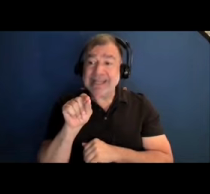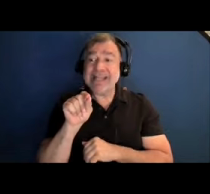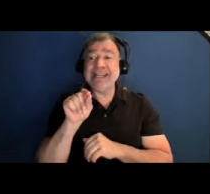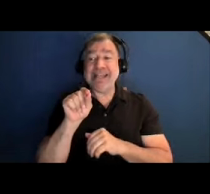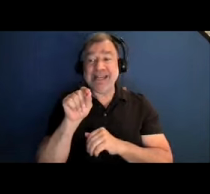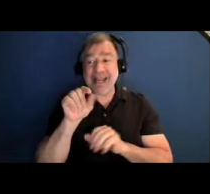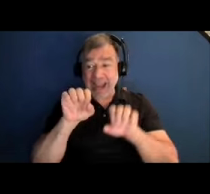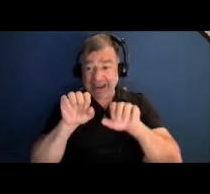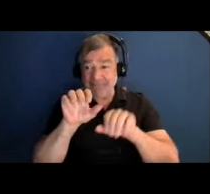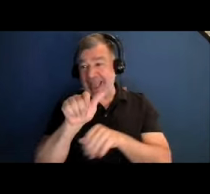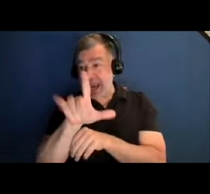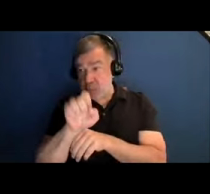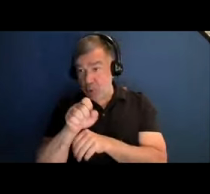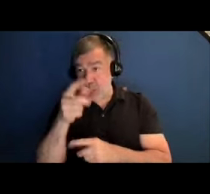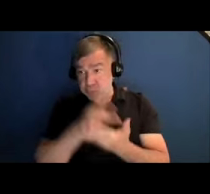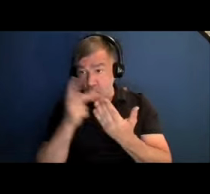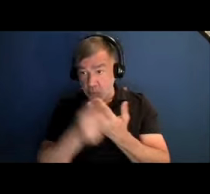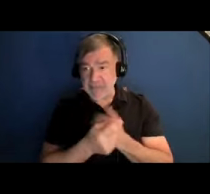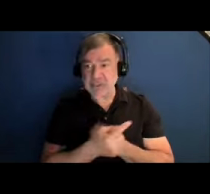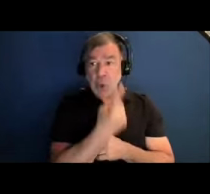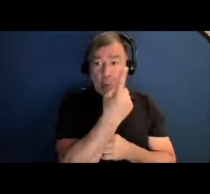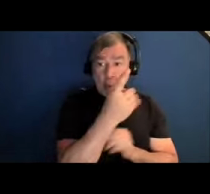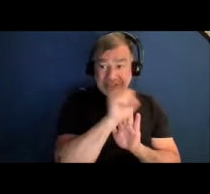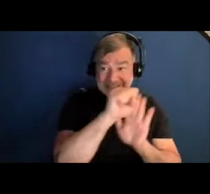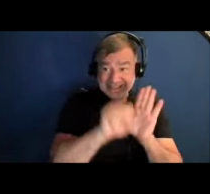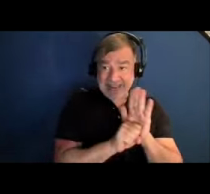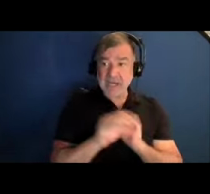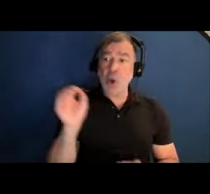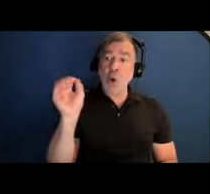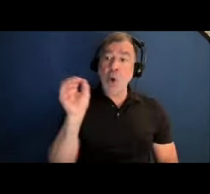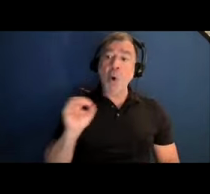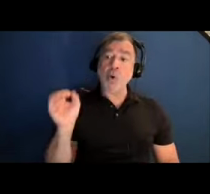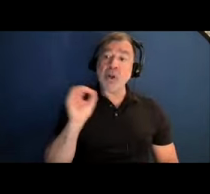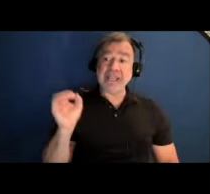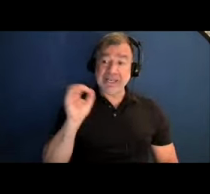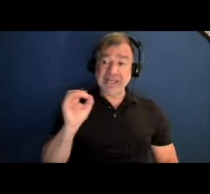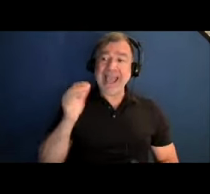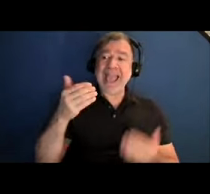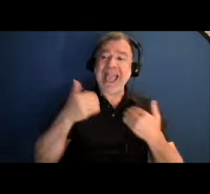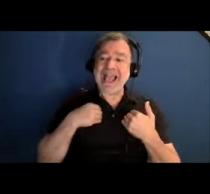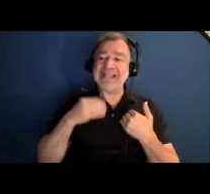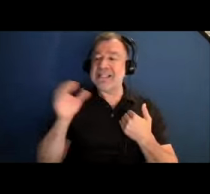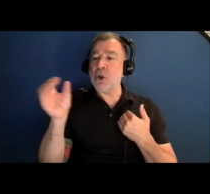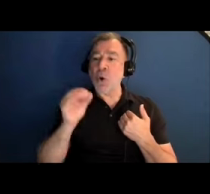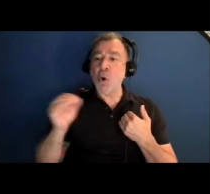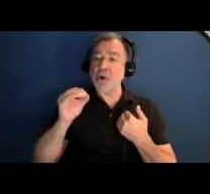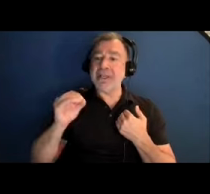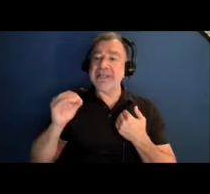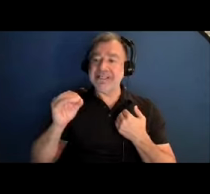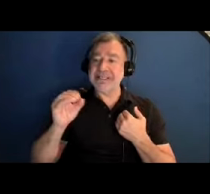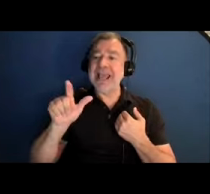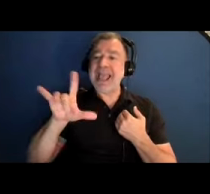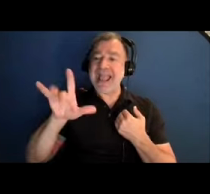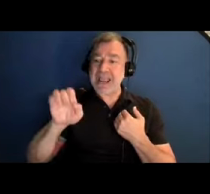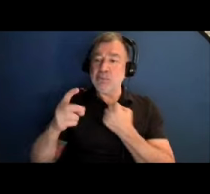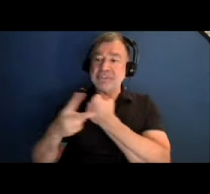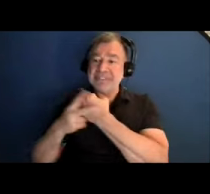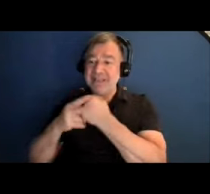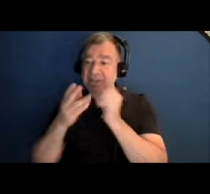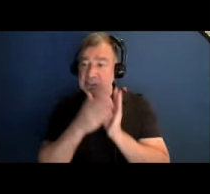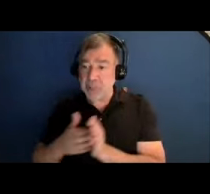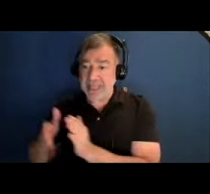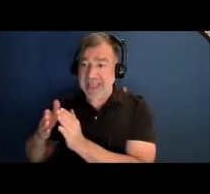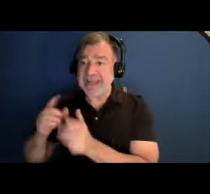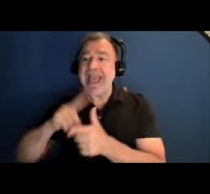work out? Well, one of our states, Oregon, has the Oregon ABLE Savings Plan for anybody that lives in Oregon, and